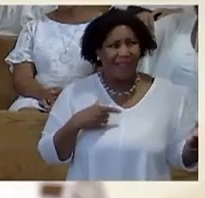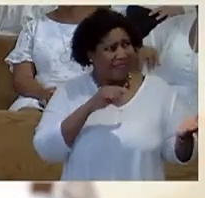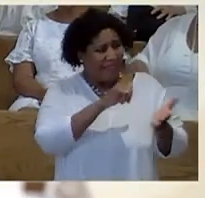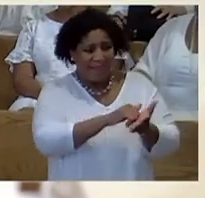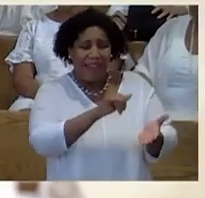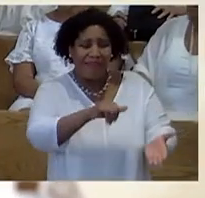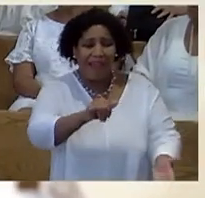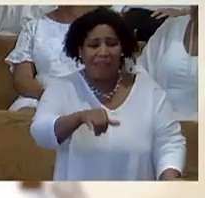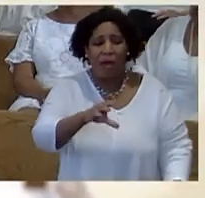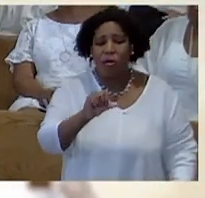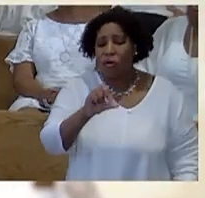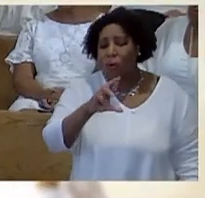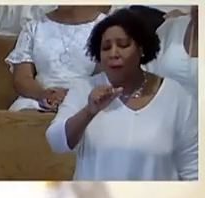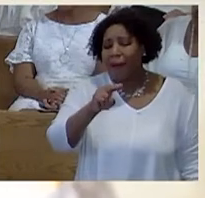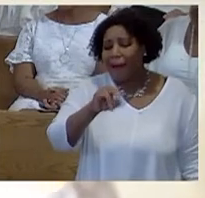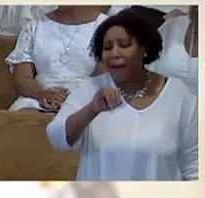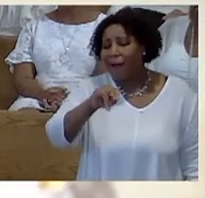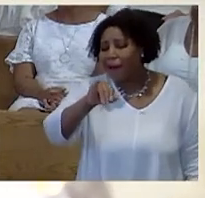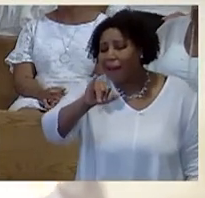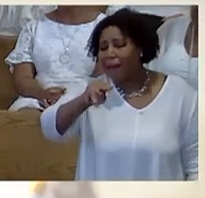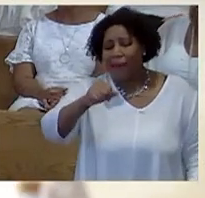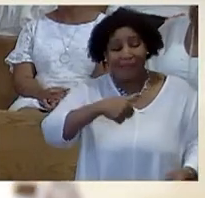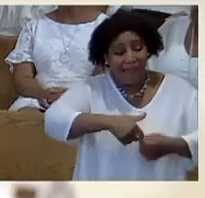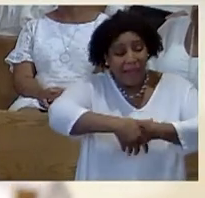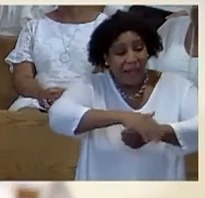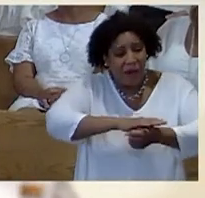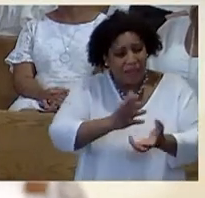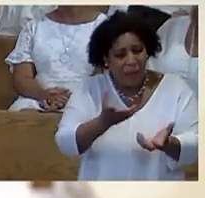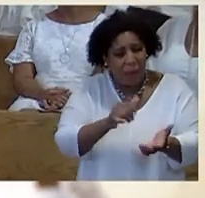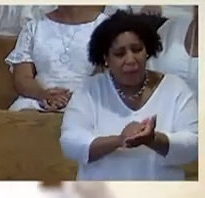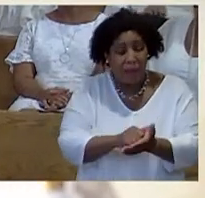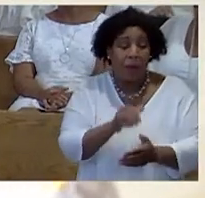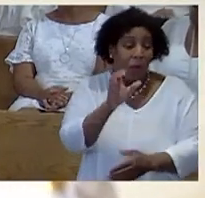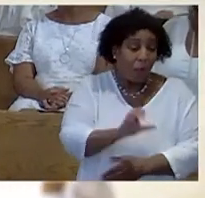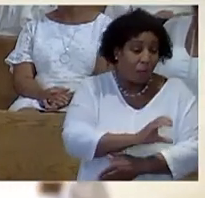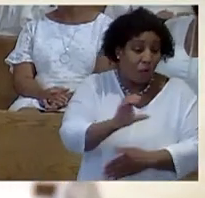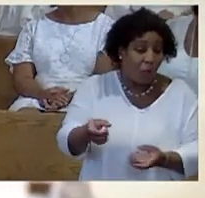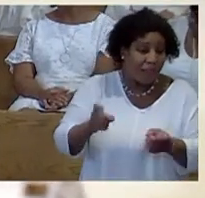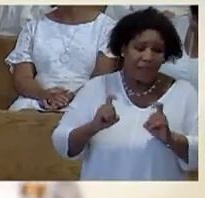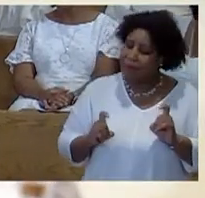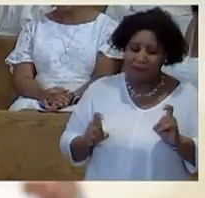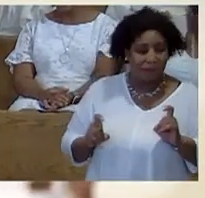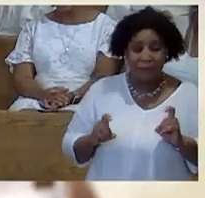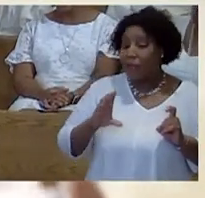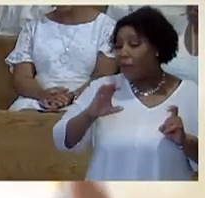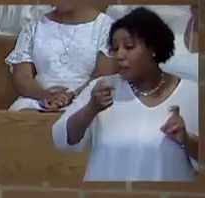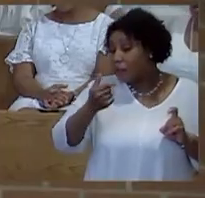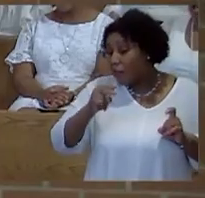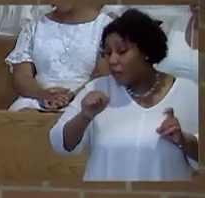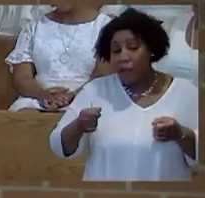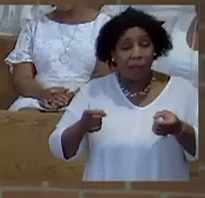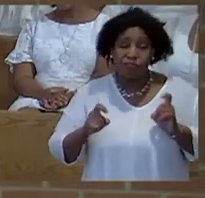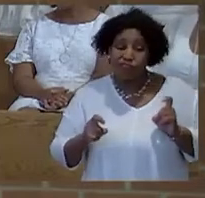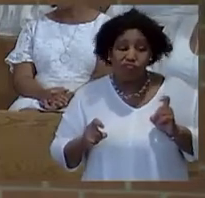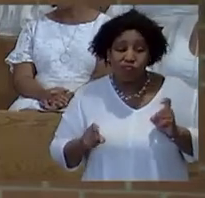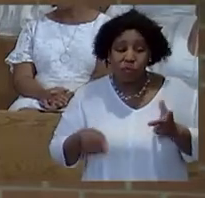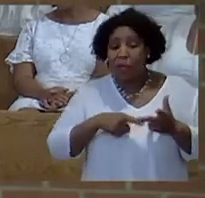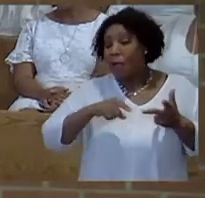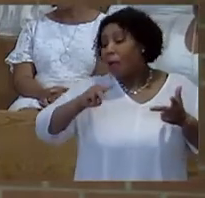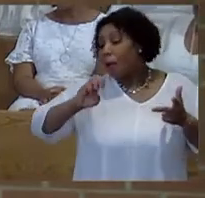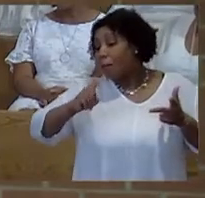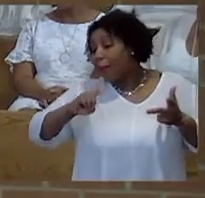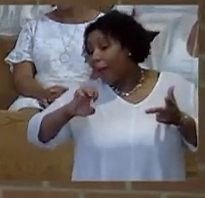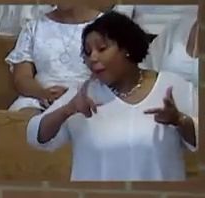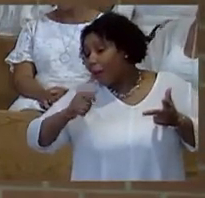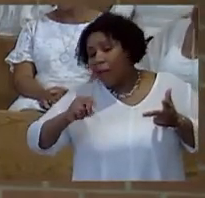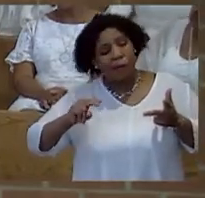kind of koinonia. I want that kind of coverage. Blue Cross can't give it to you. Cigna can't get it to you. Medicaid